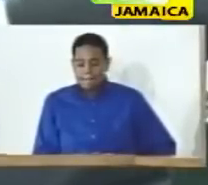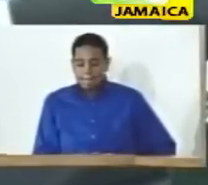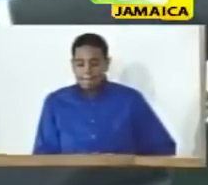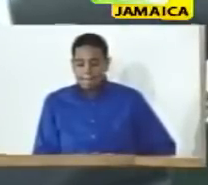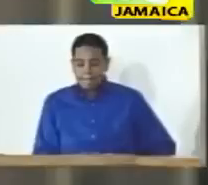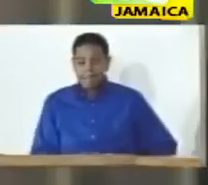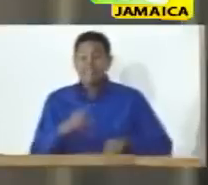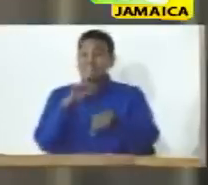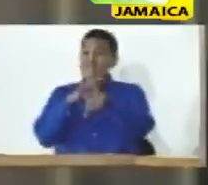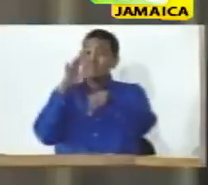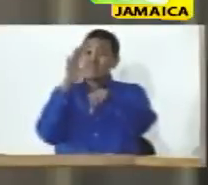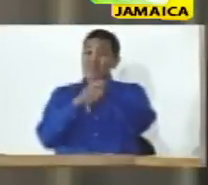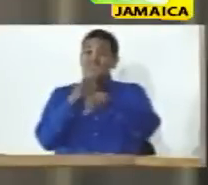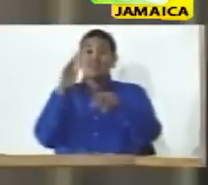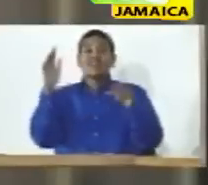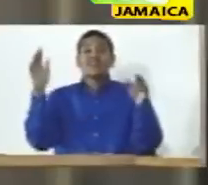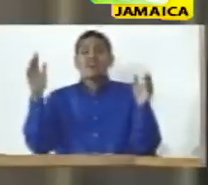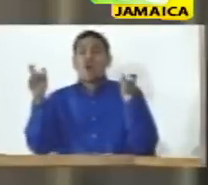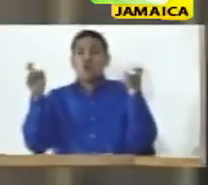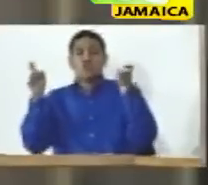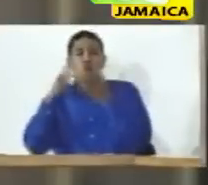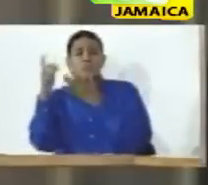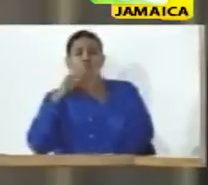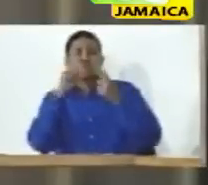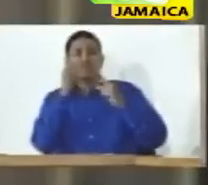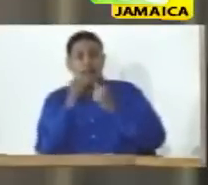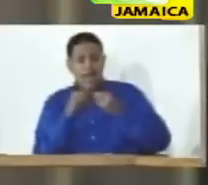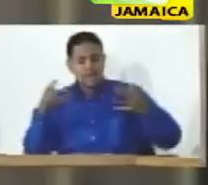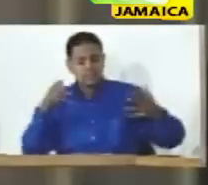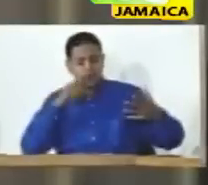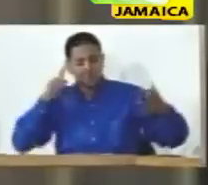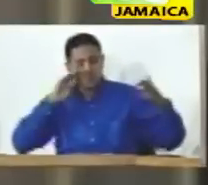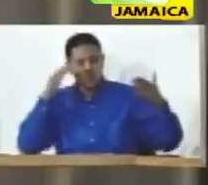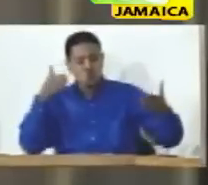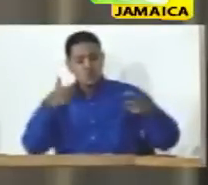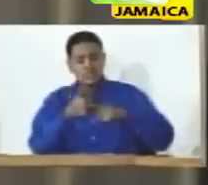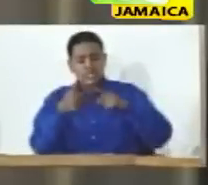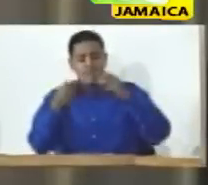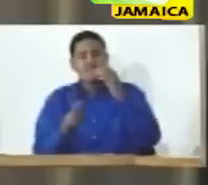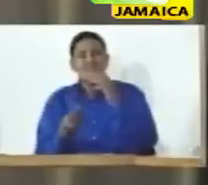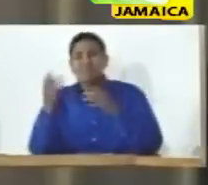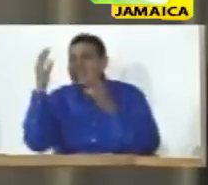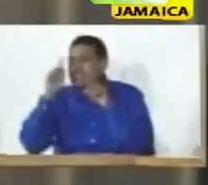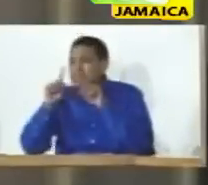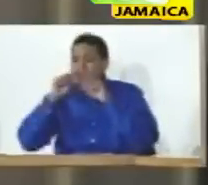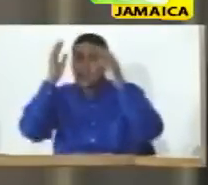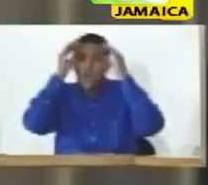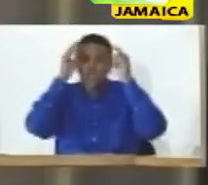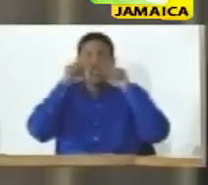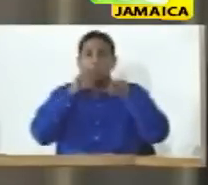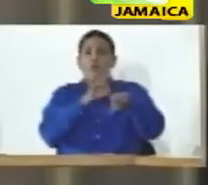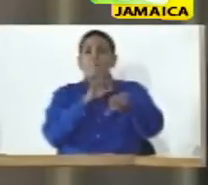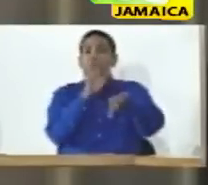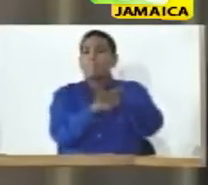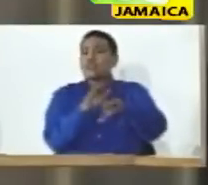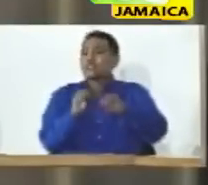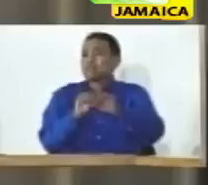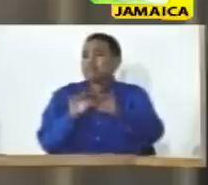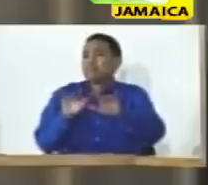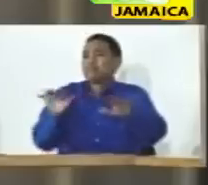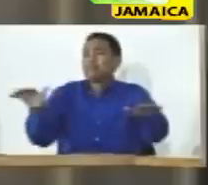The vector control program was expanded to address the growing concerns about mosquito-borne